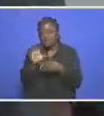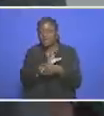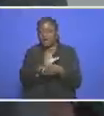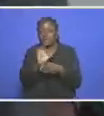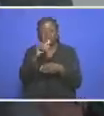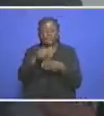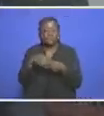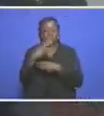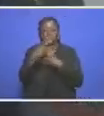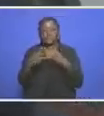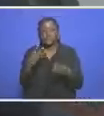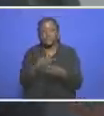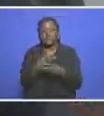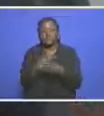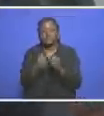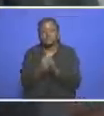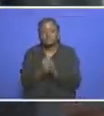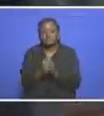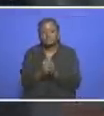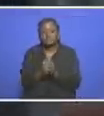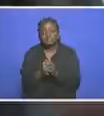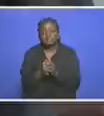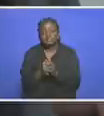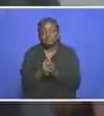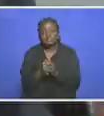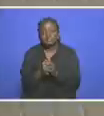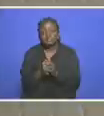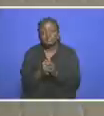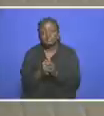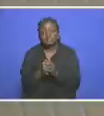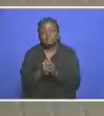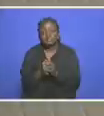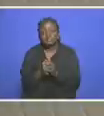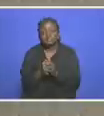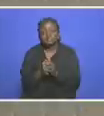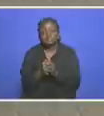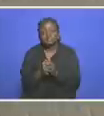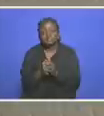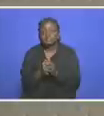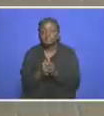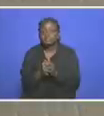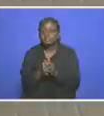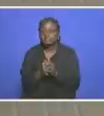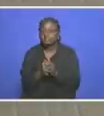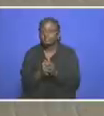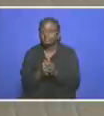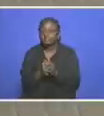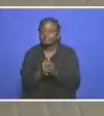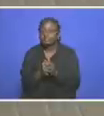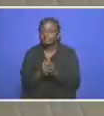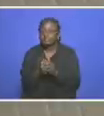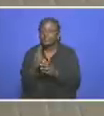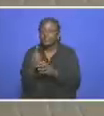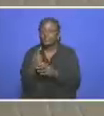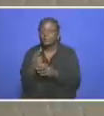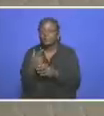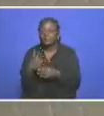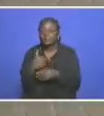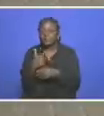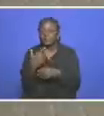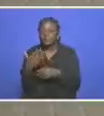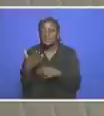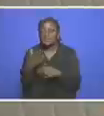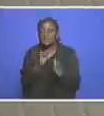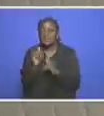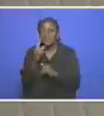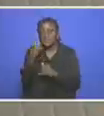the U.S. and themselves on a different basis. And a shooting incident leaves a man dead. The details